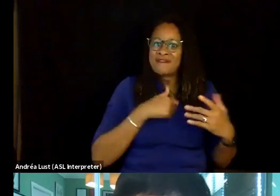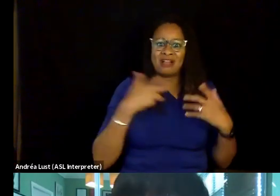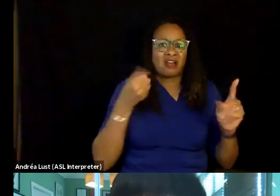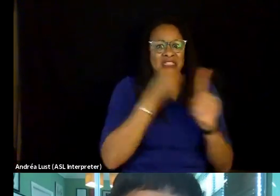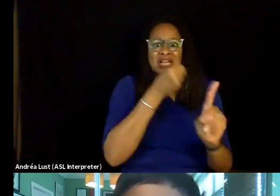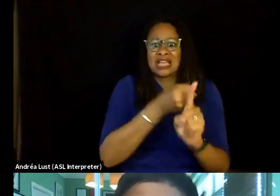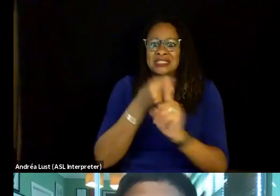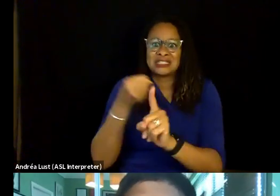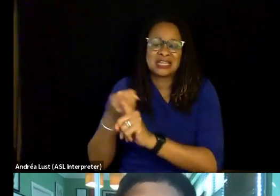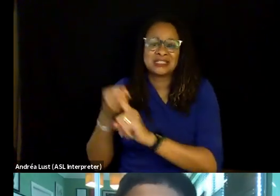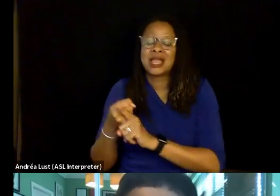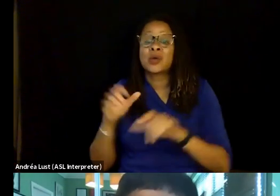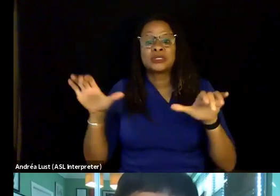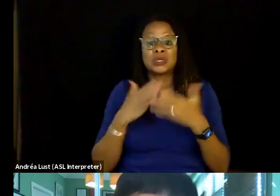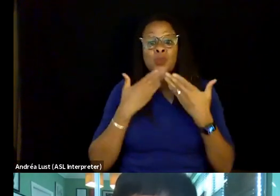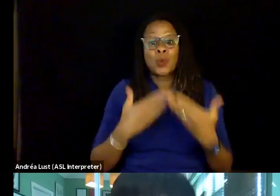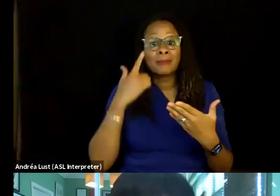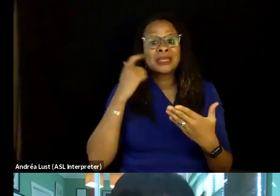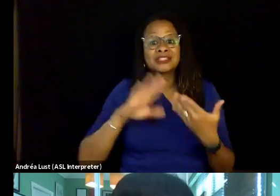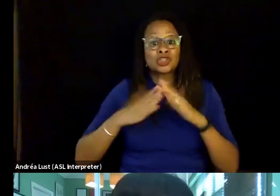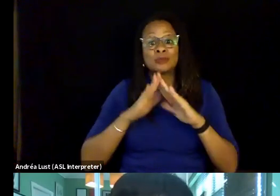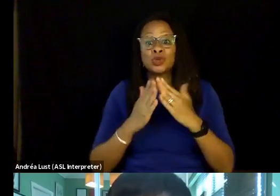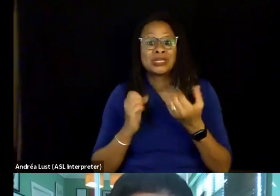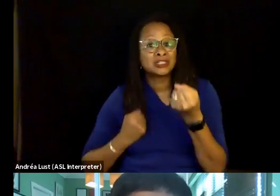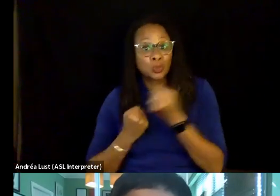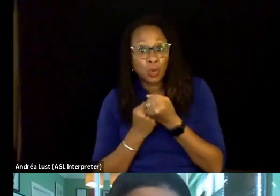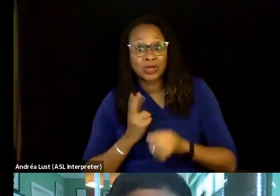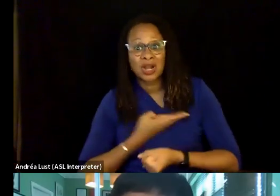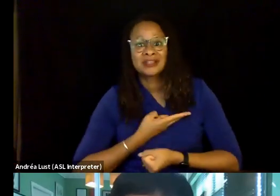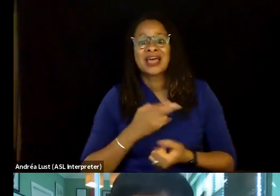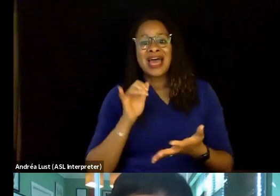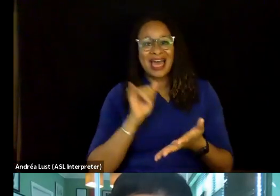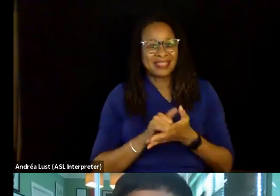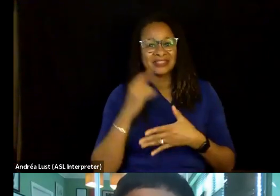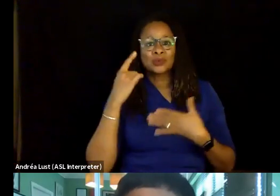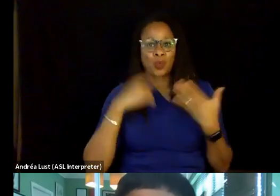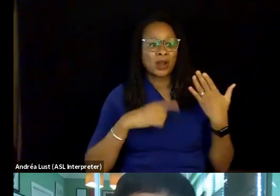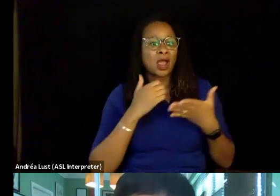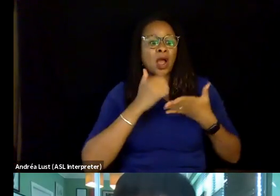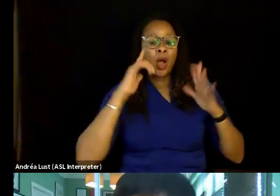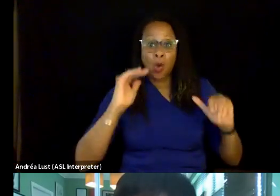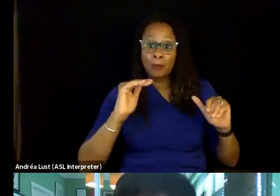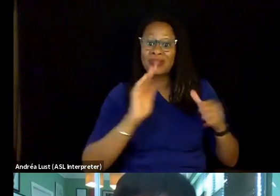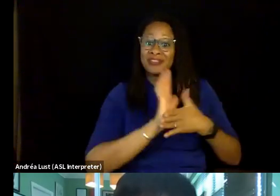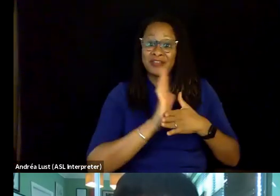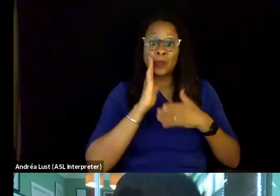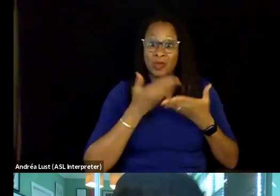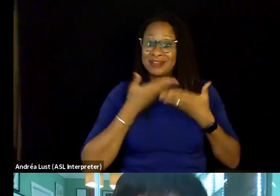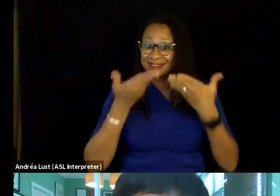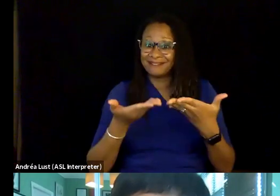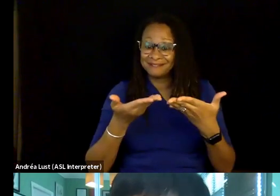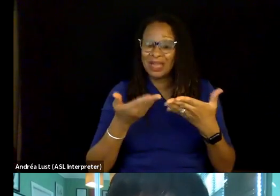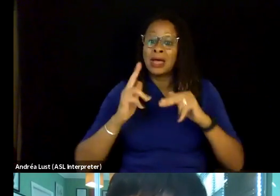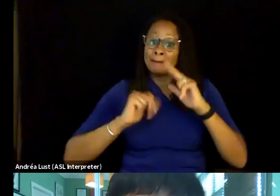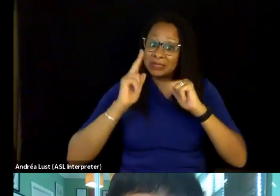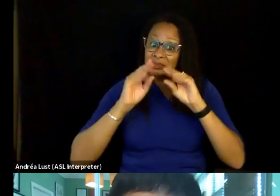well because our community came in around us, which is what I hope the film will do. It will build community. And we